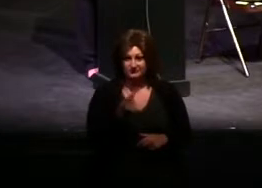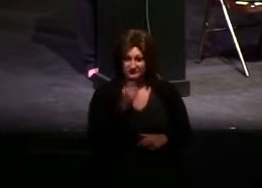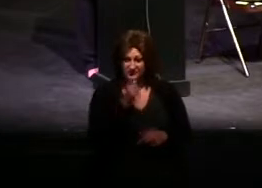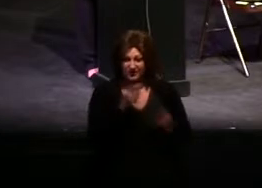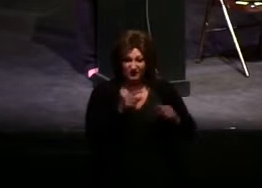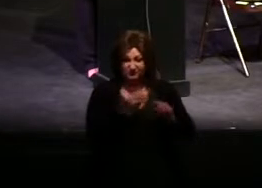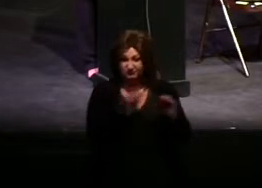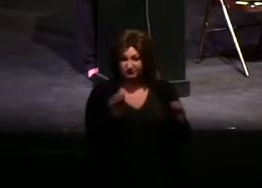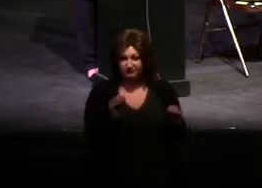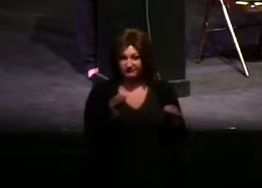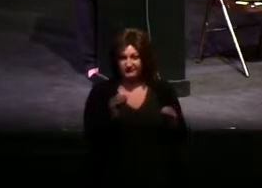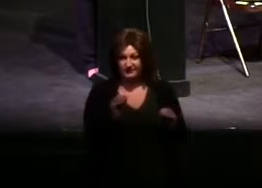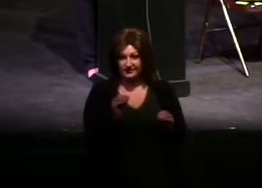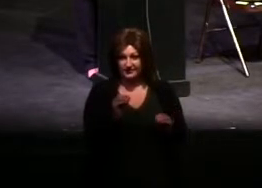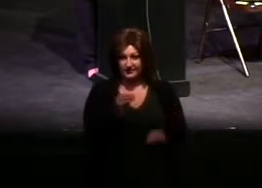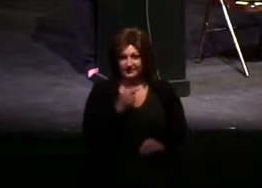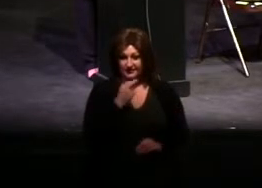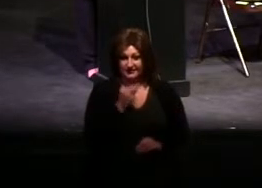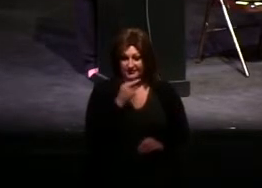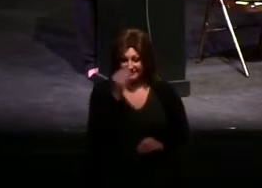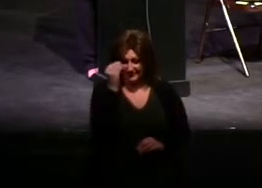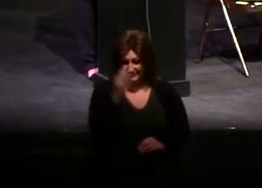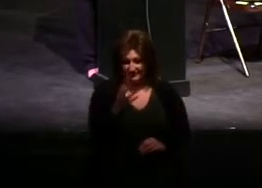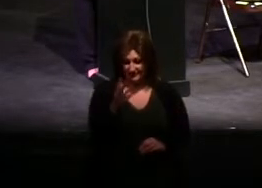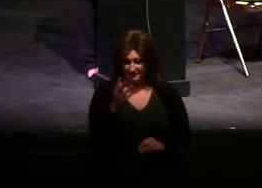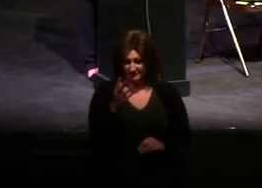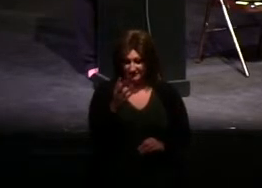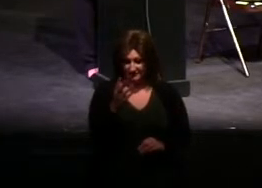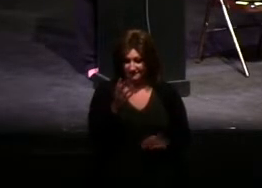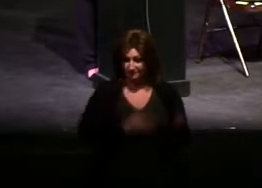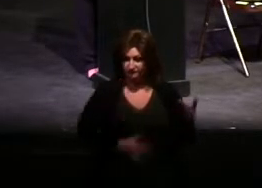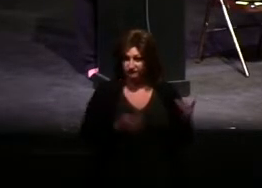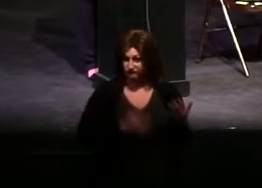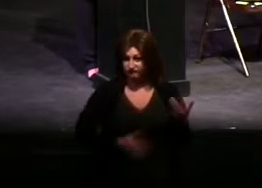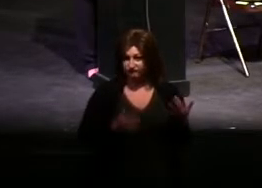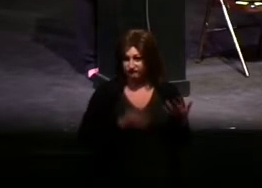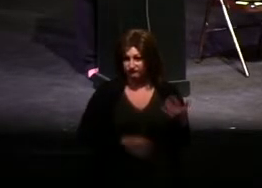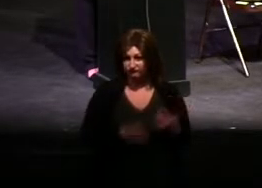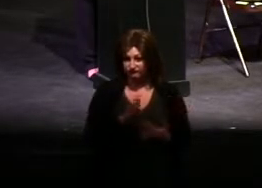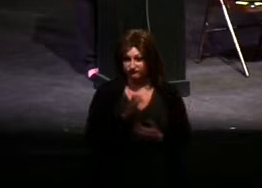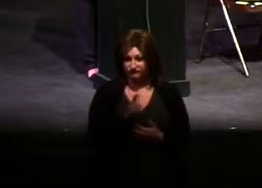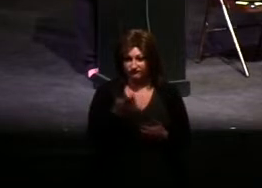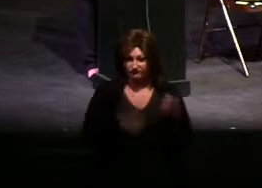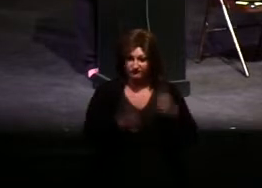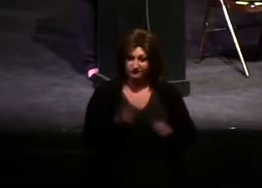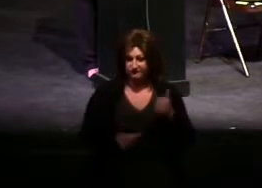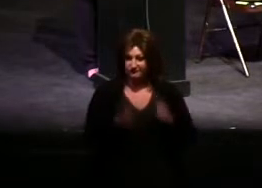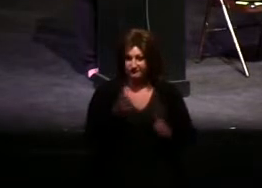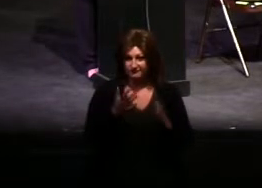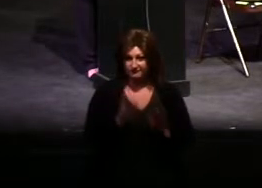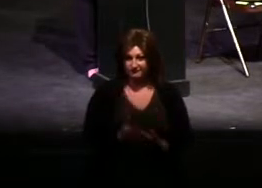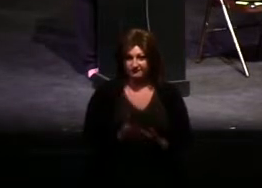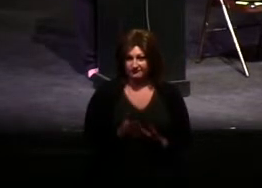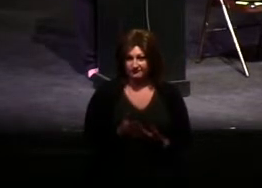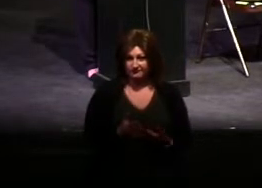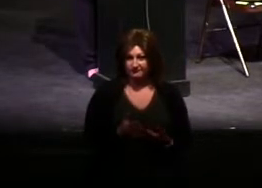said. The boys tell me their names: Brazos, the rhythm guitarist, Bill, the drummer, and Gall, the lead guitarist.